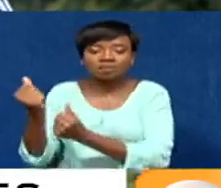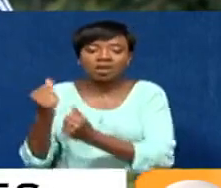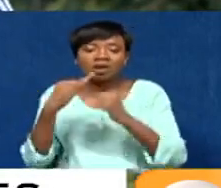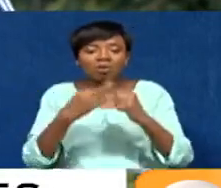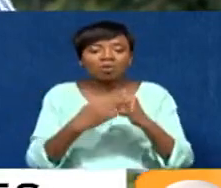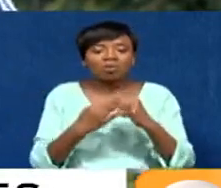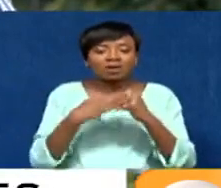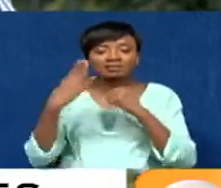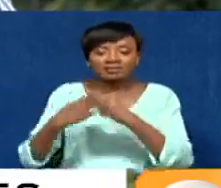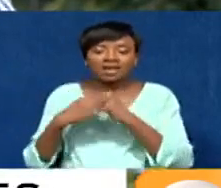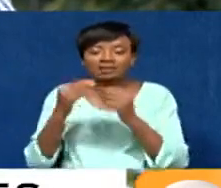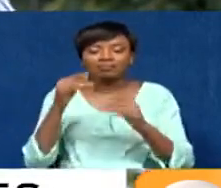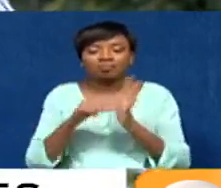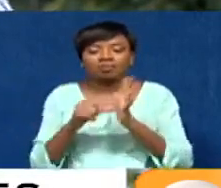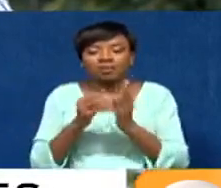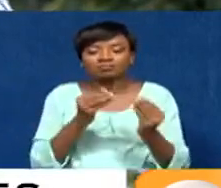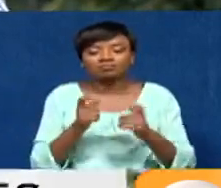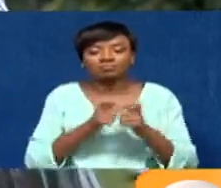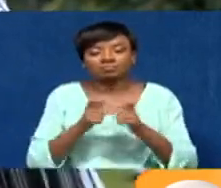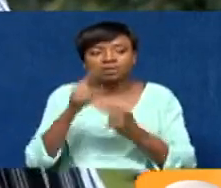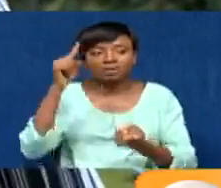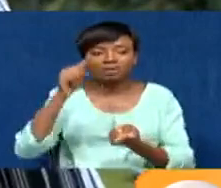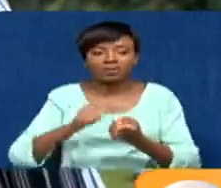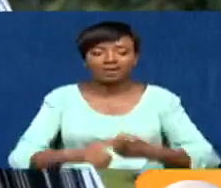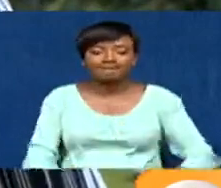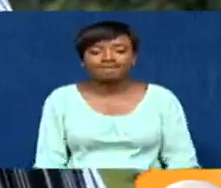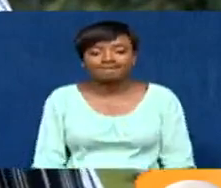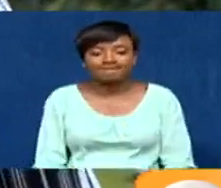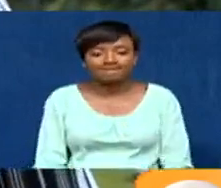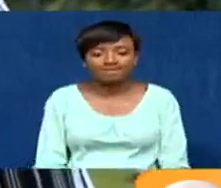disputes are minimized. Chemutai Goi, Citizen TV, Kenya School of Government, Nairobi.